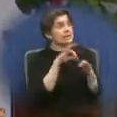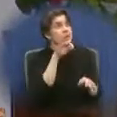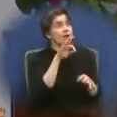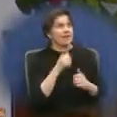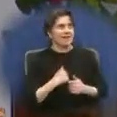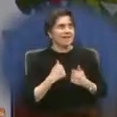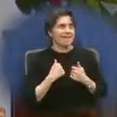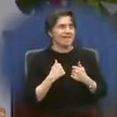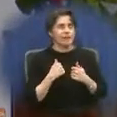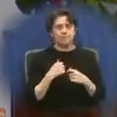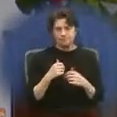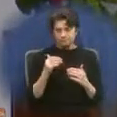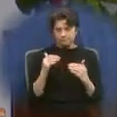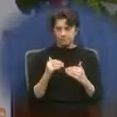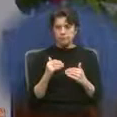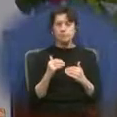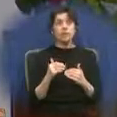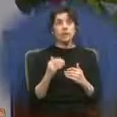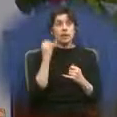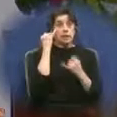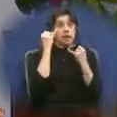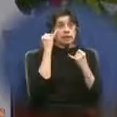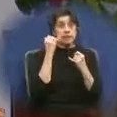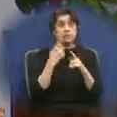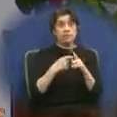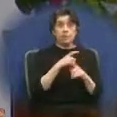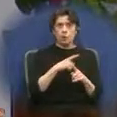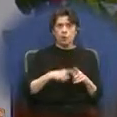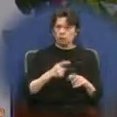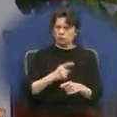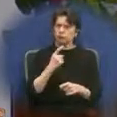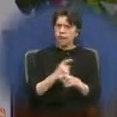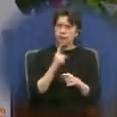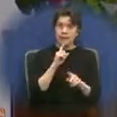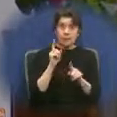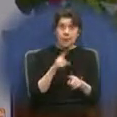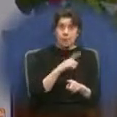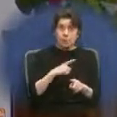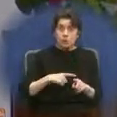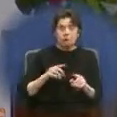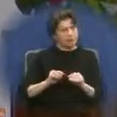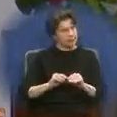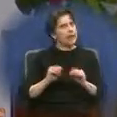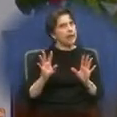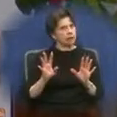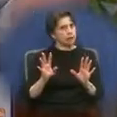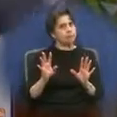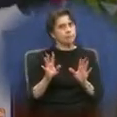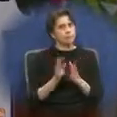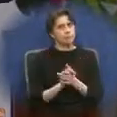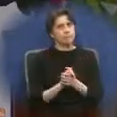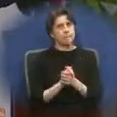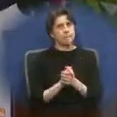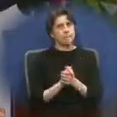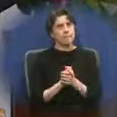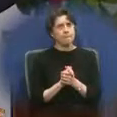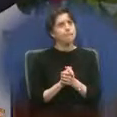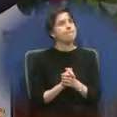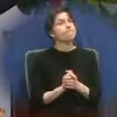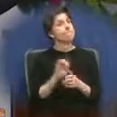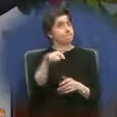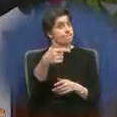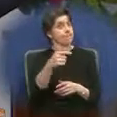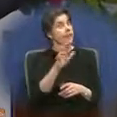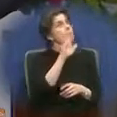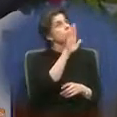precepts of the Lord are right, rejoicing the heart. The command of the Lord is clear, enlightening the eye. Your